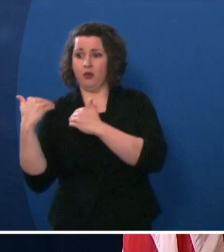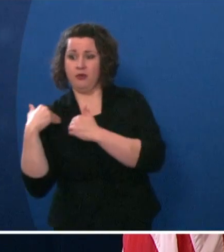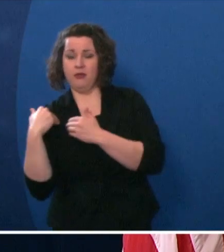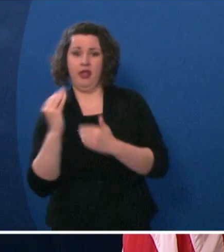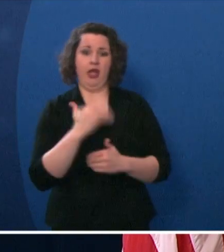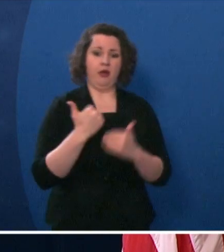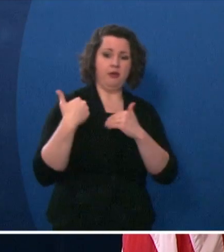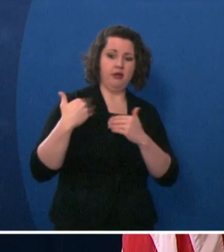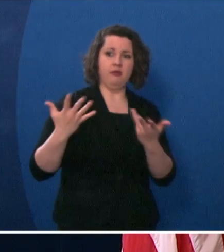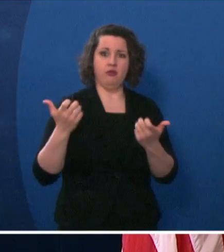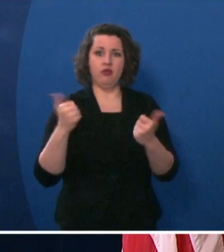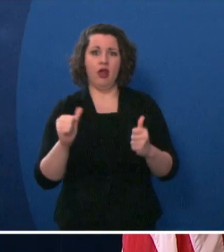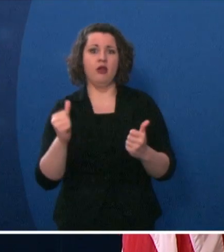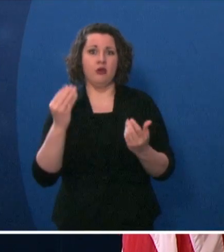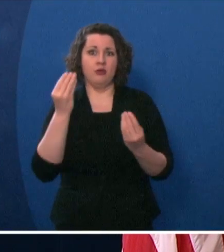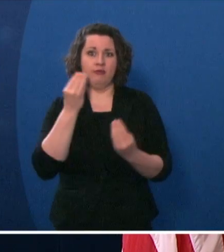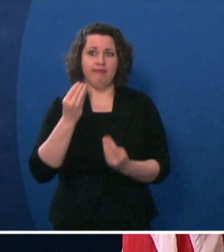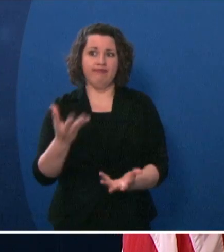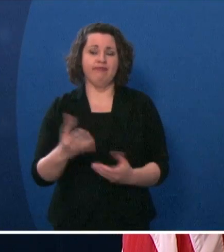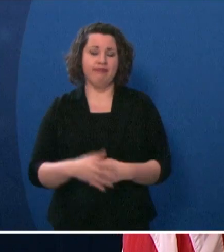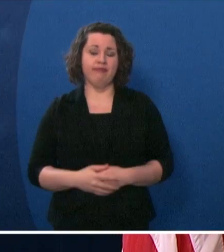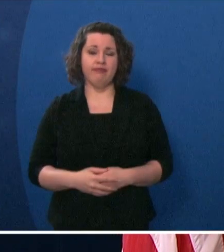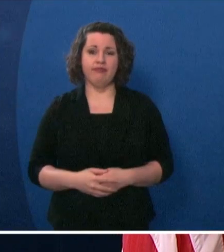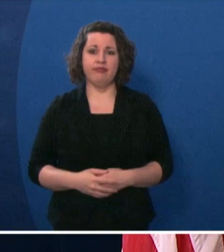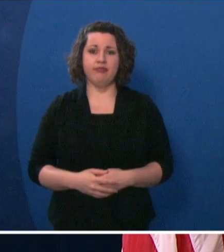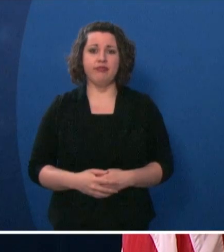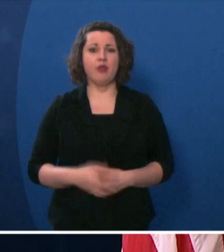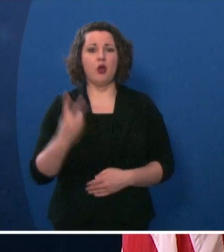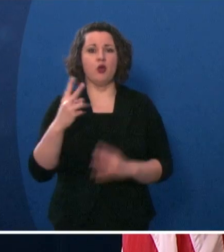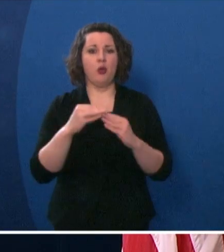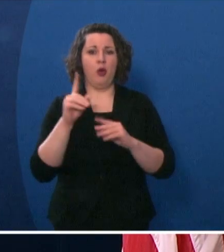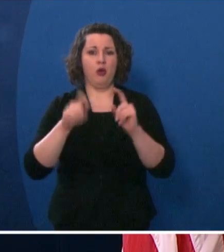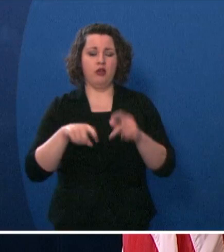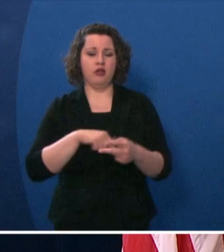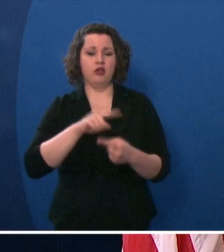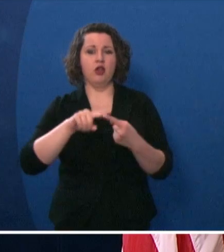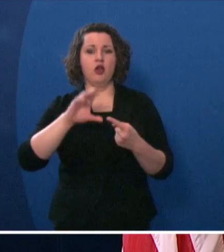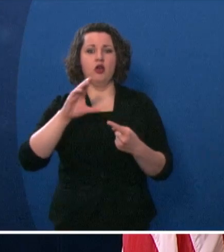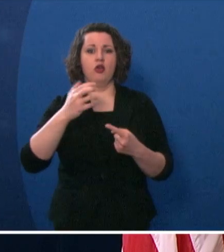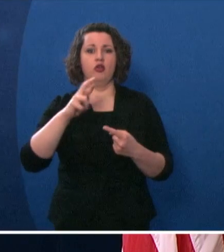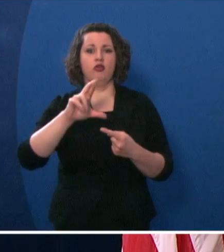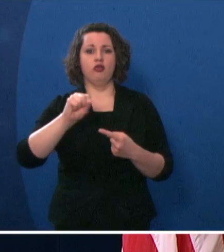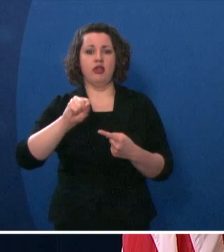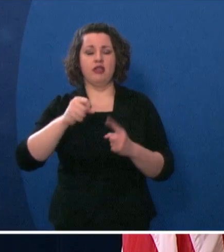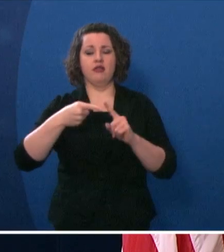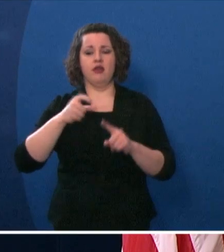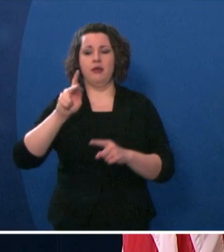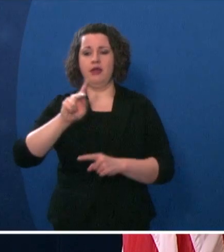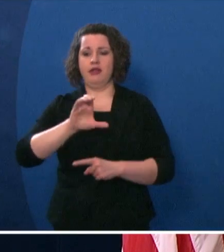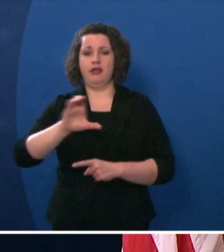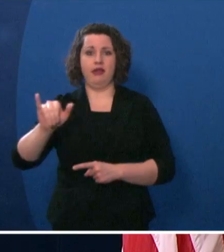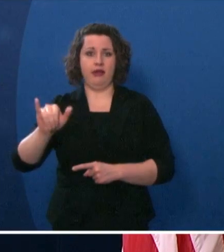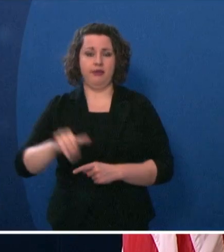try to provide Iowans with the information they're looking for. Got time for two more questions. Chris, KCCI.